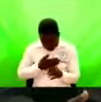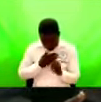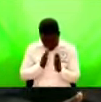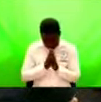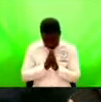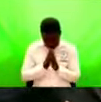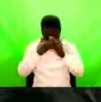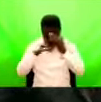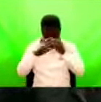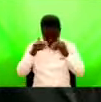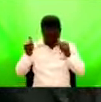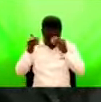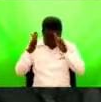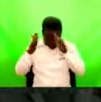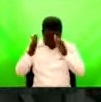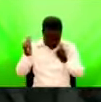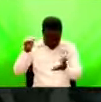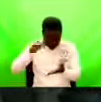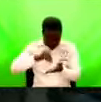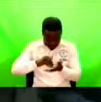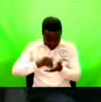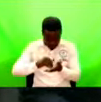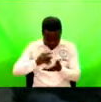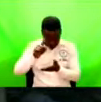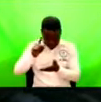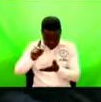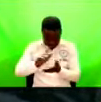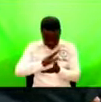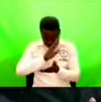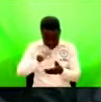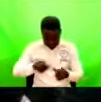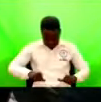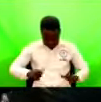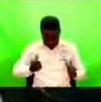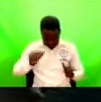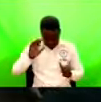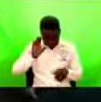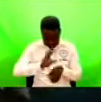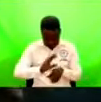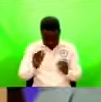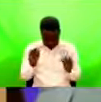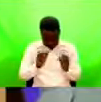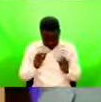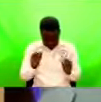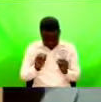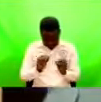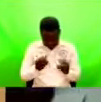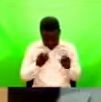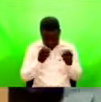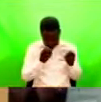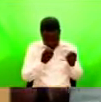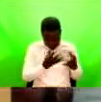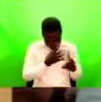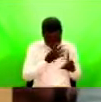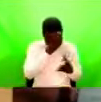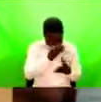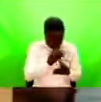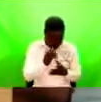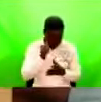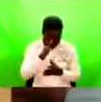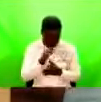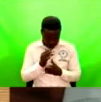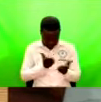Father, once again you have not denied your church of men and women who are to serve